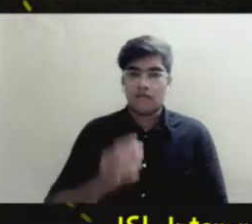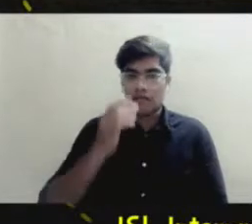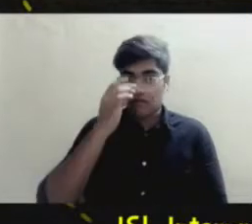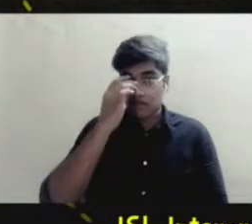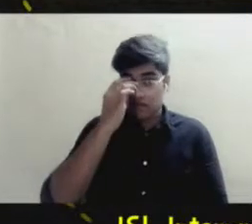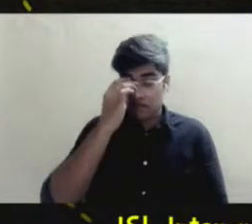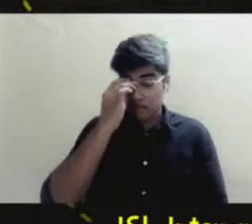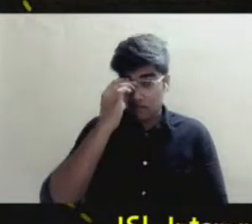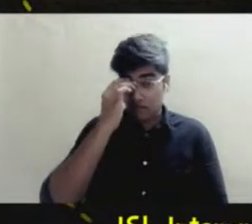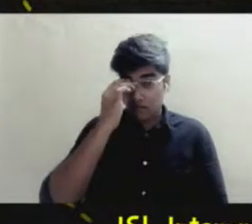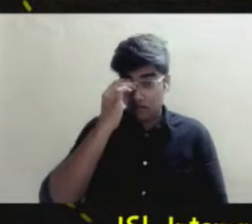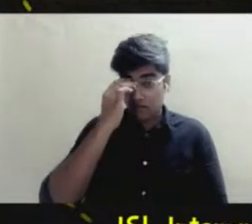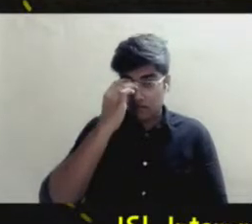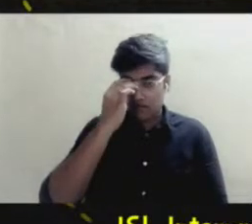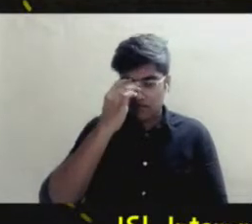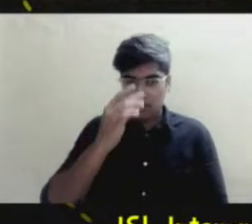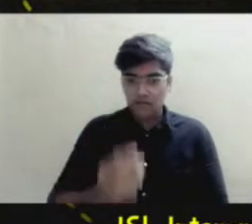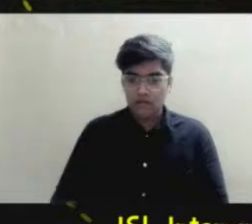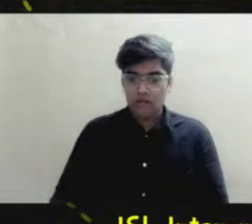Raat